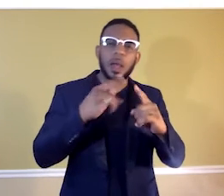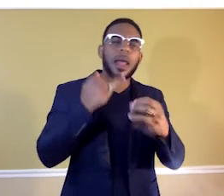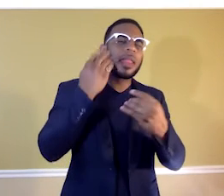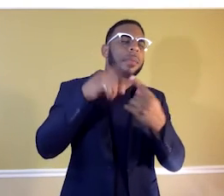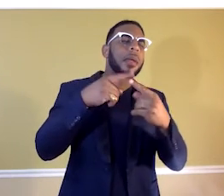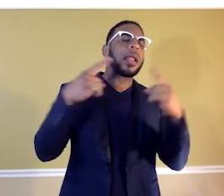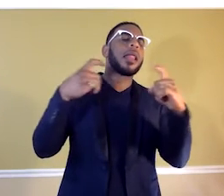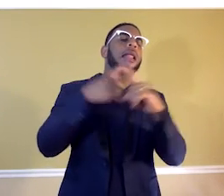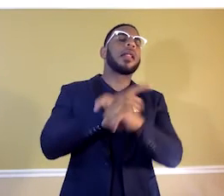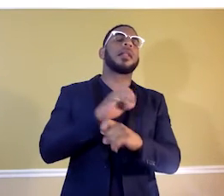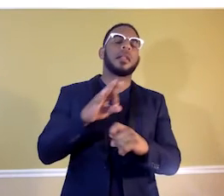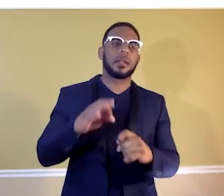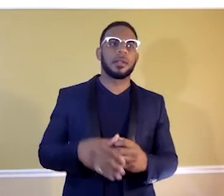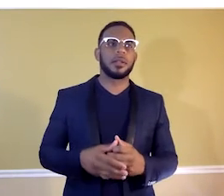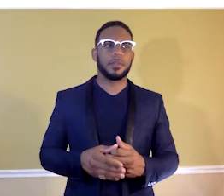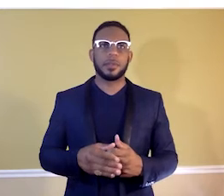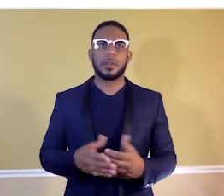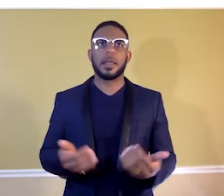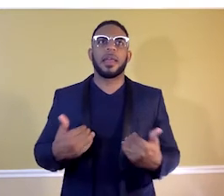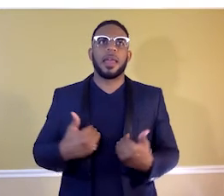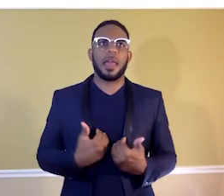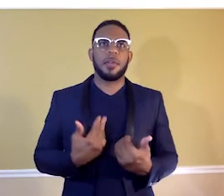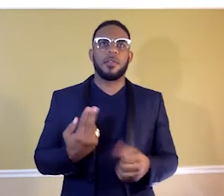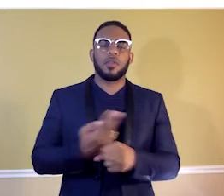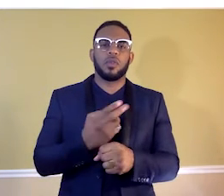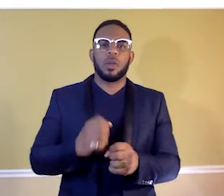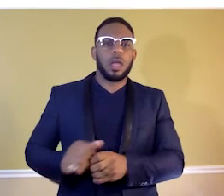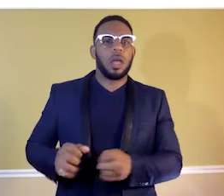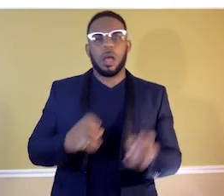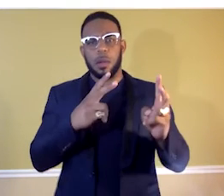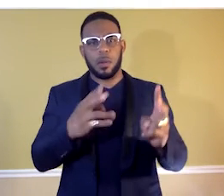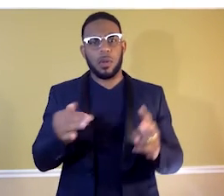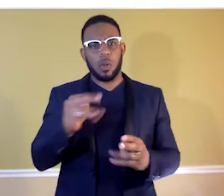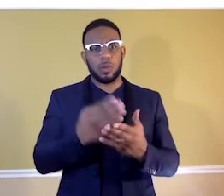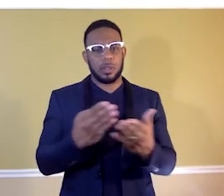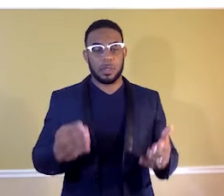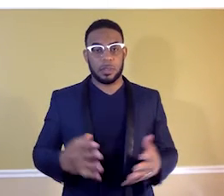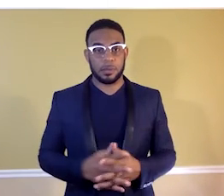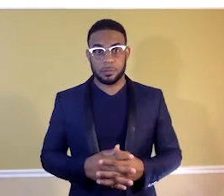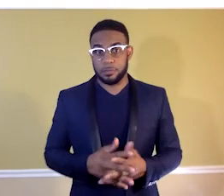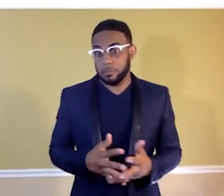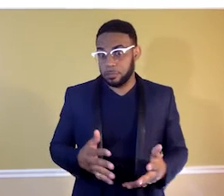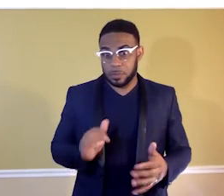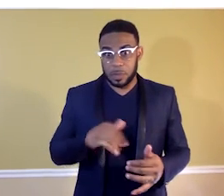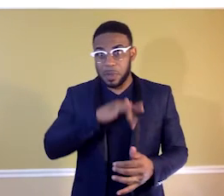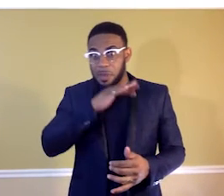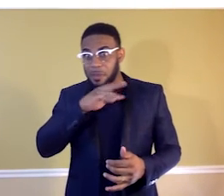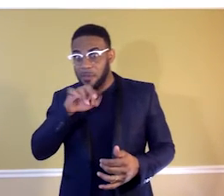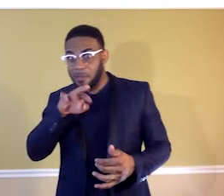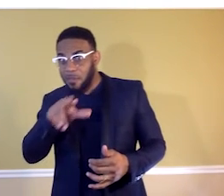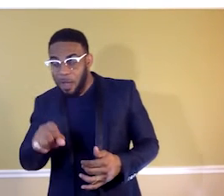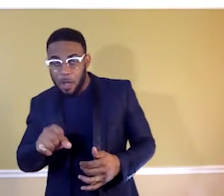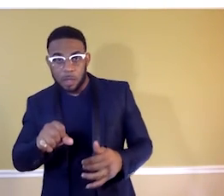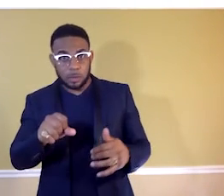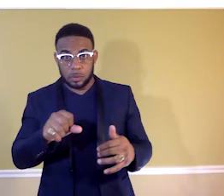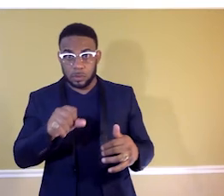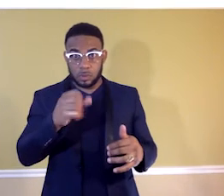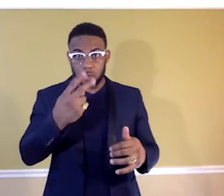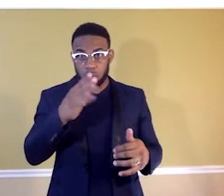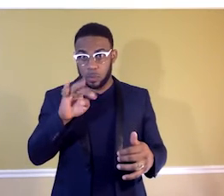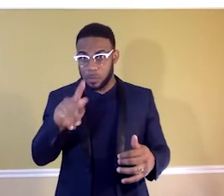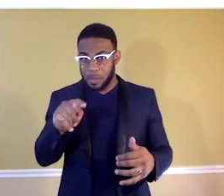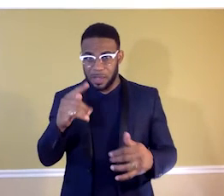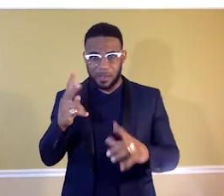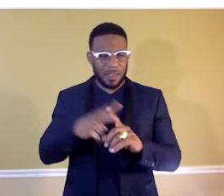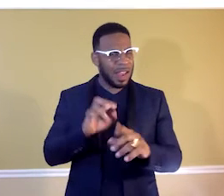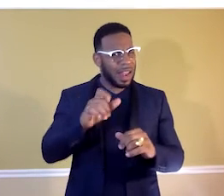the complexities of having users upload their own stuff. It could be a virus. It will be too big files. So a lot of